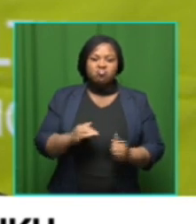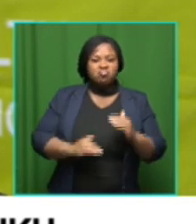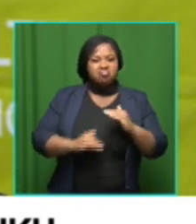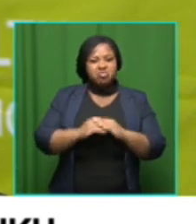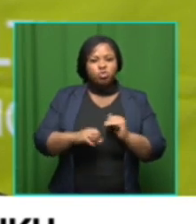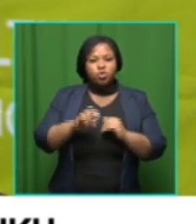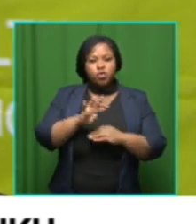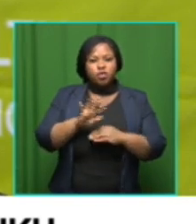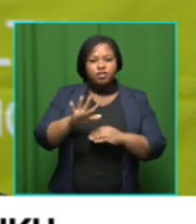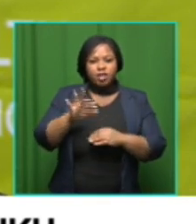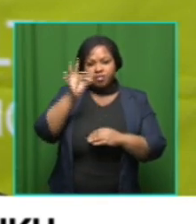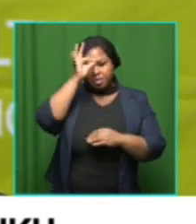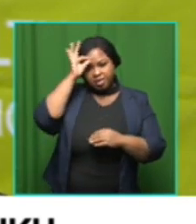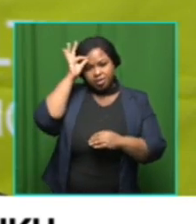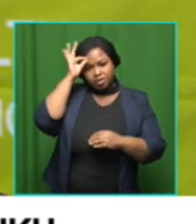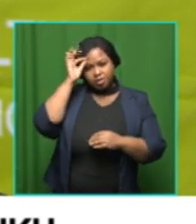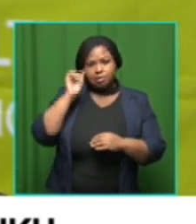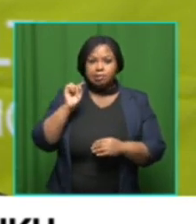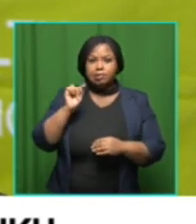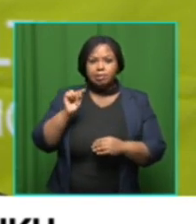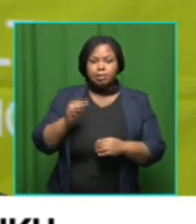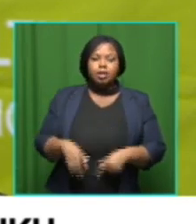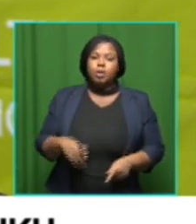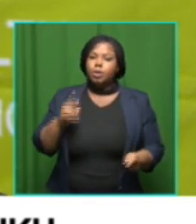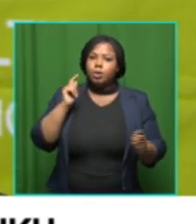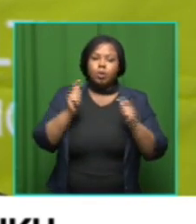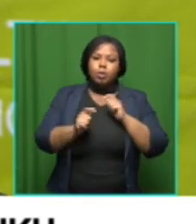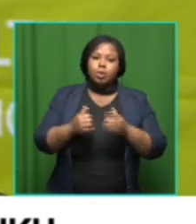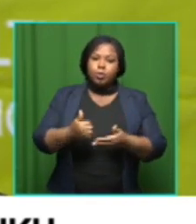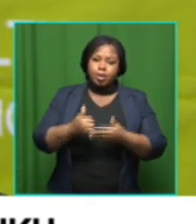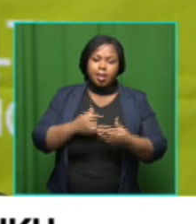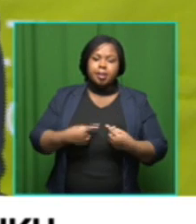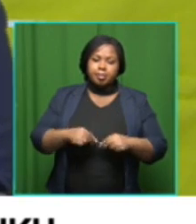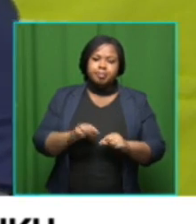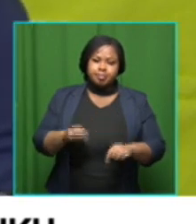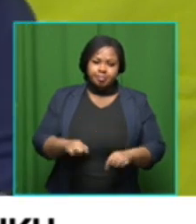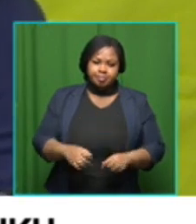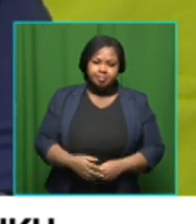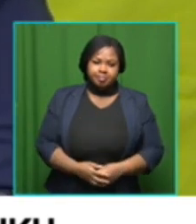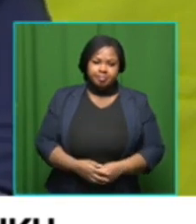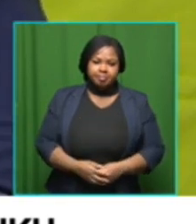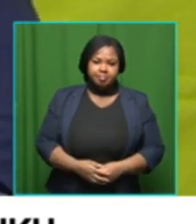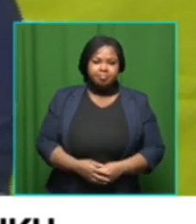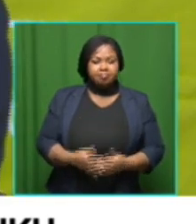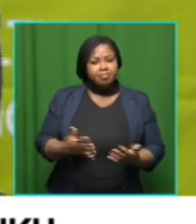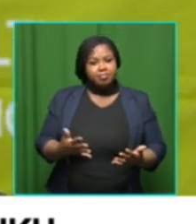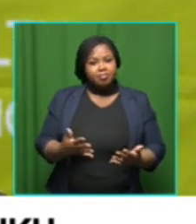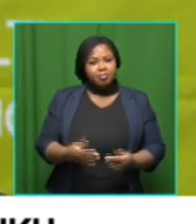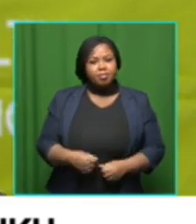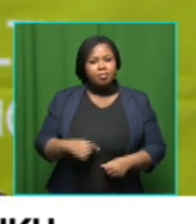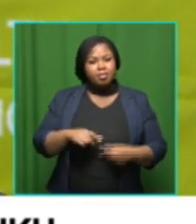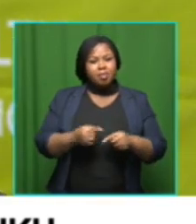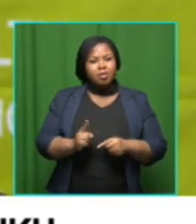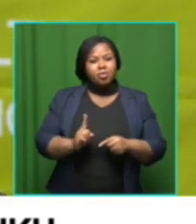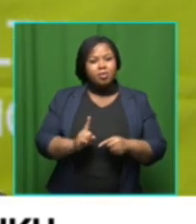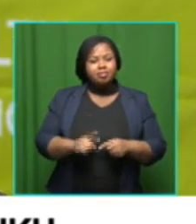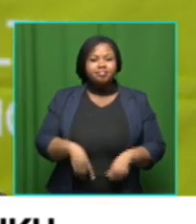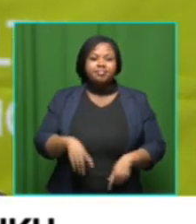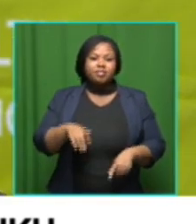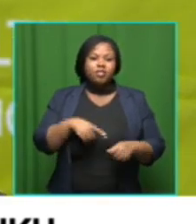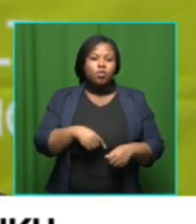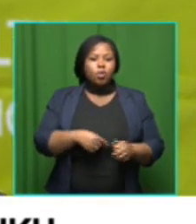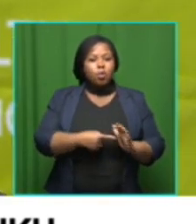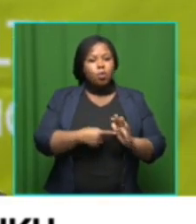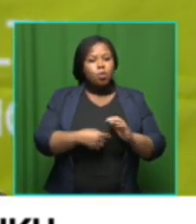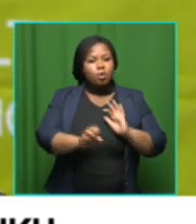Now, that's really going to be a change agent for the tests. So with regard to screening, we have looked